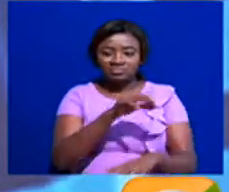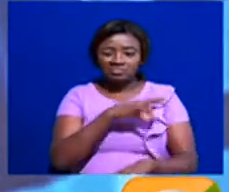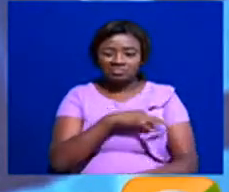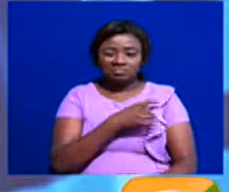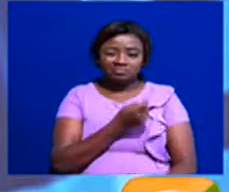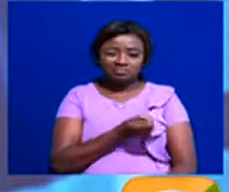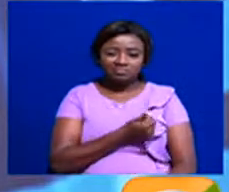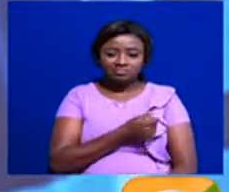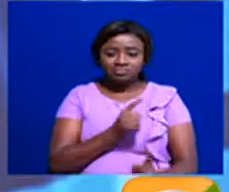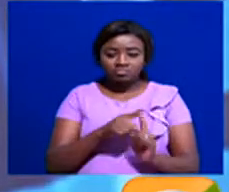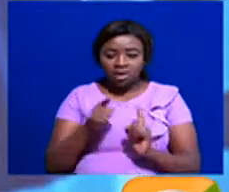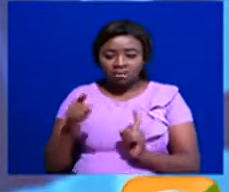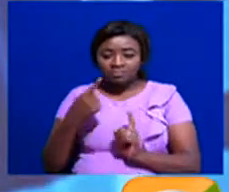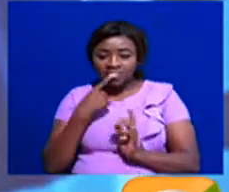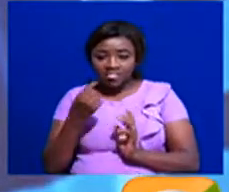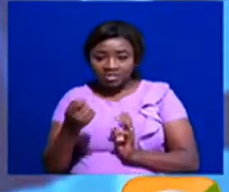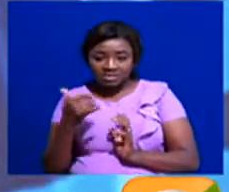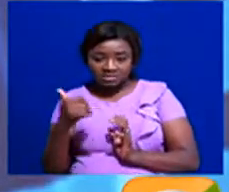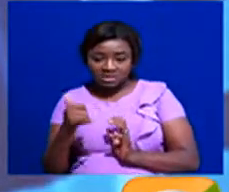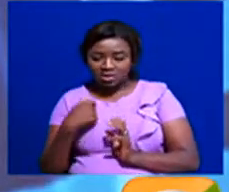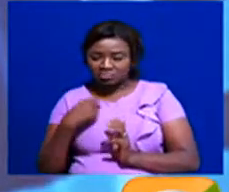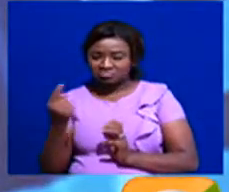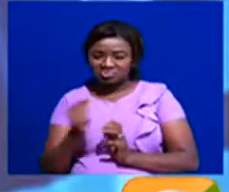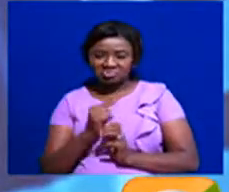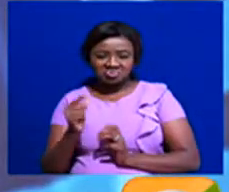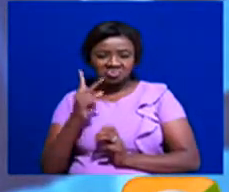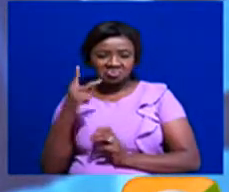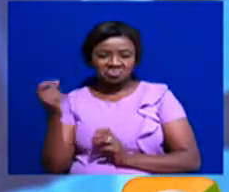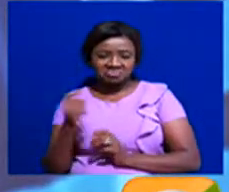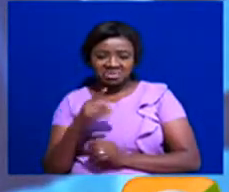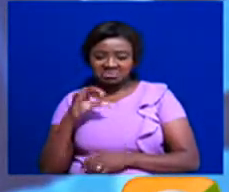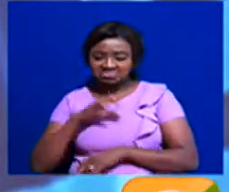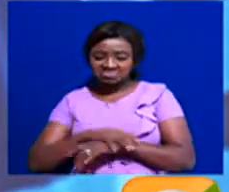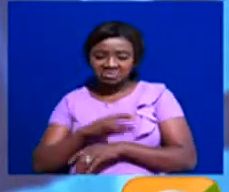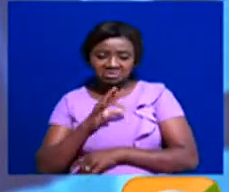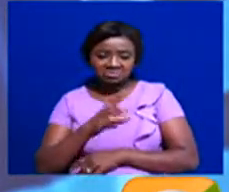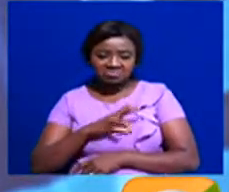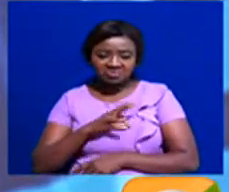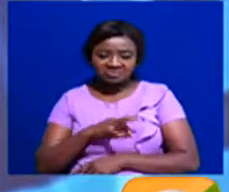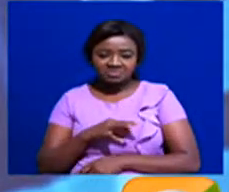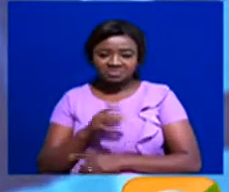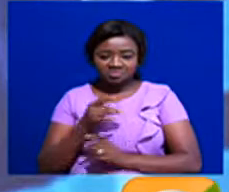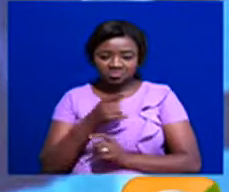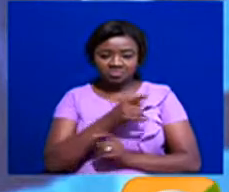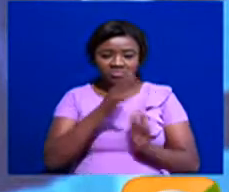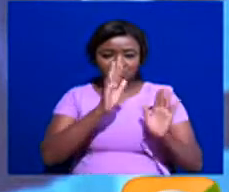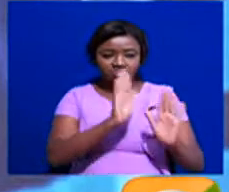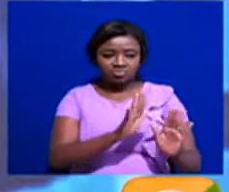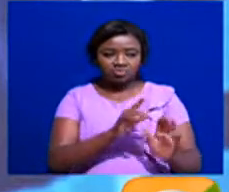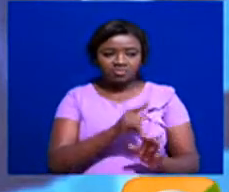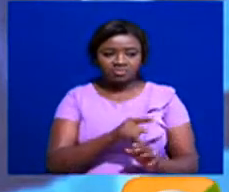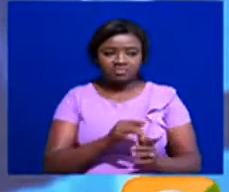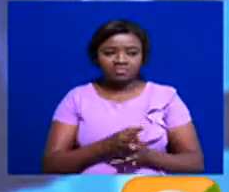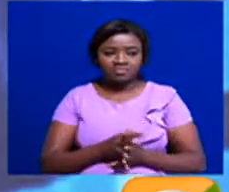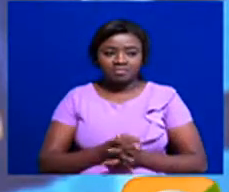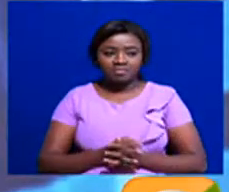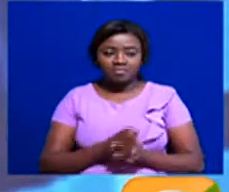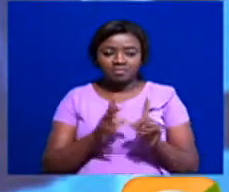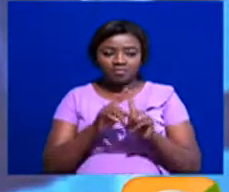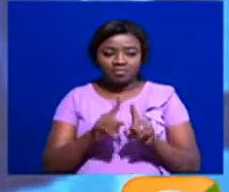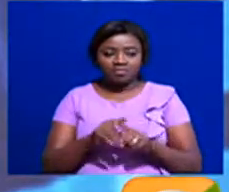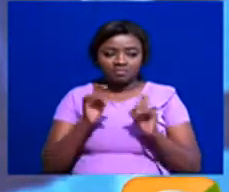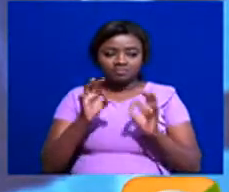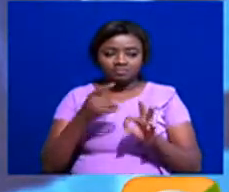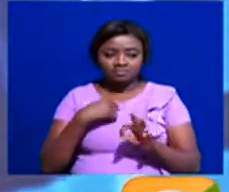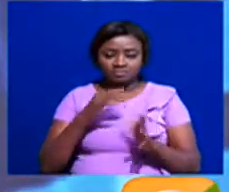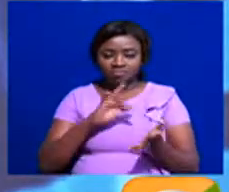And then you complete, you get back the money. Yeah. So that is why I stopped. If I compare the income